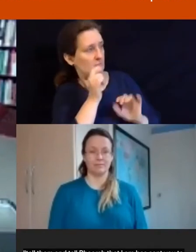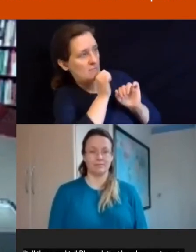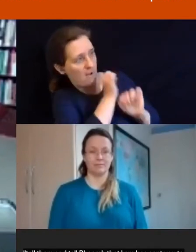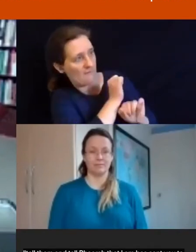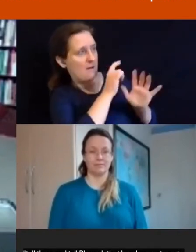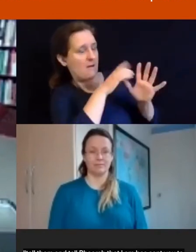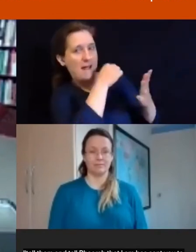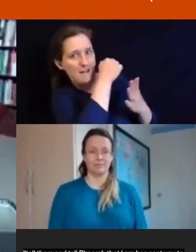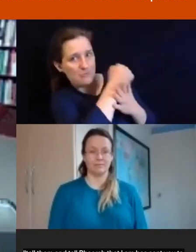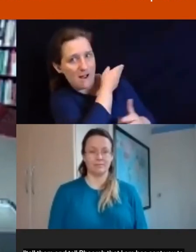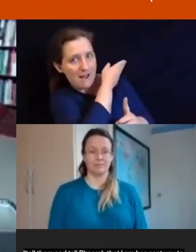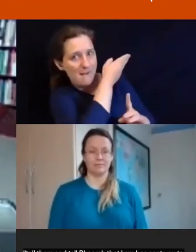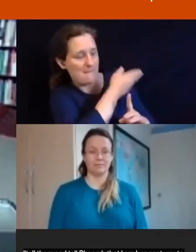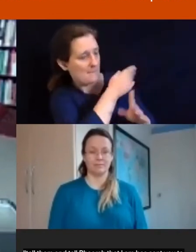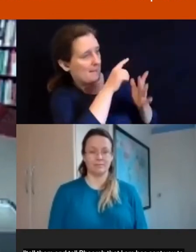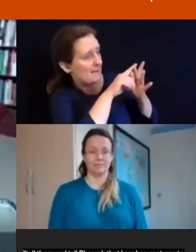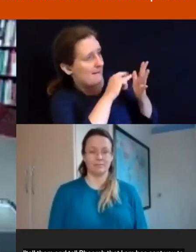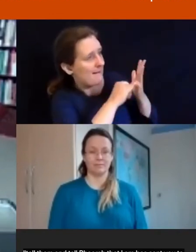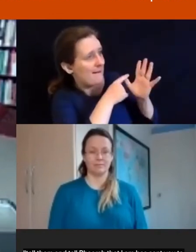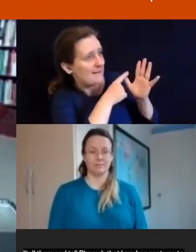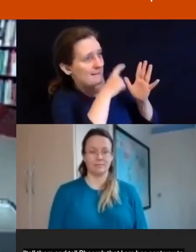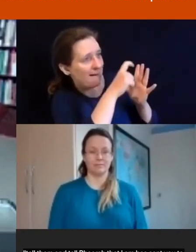of Isaac and of Jacob,